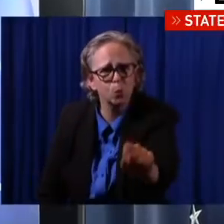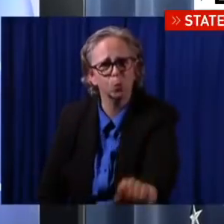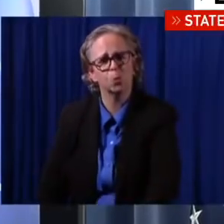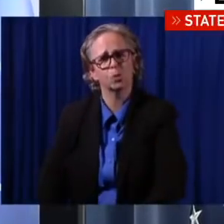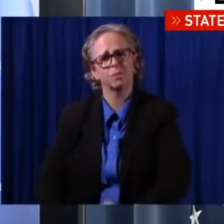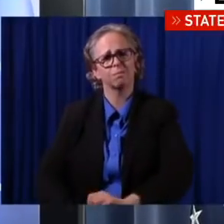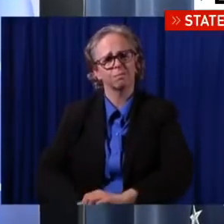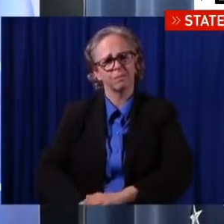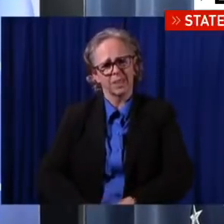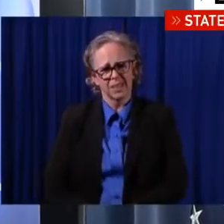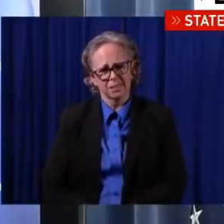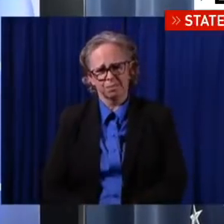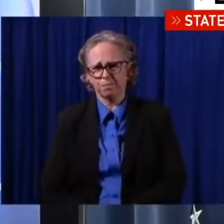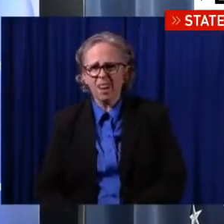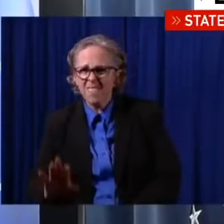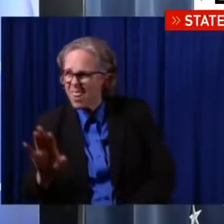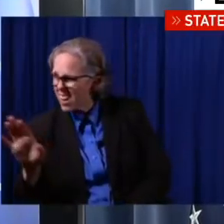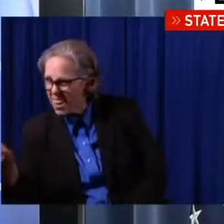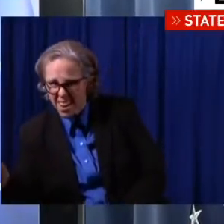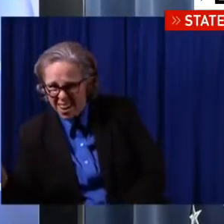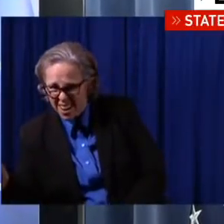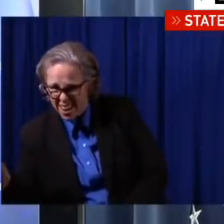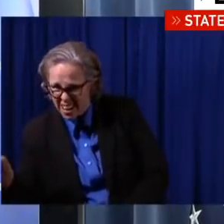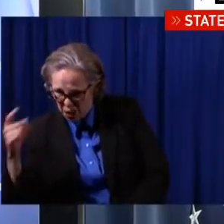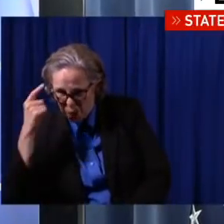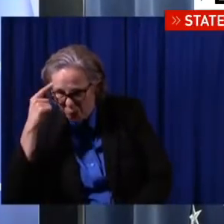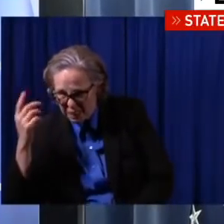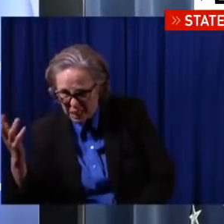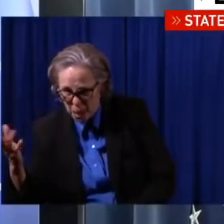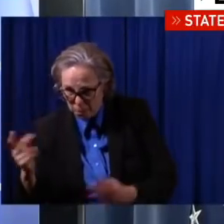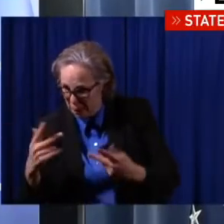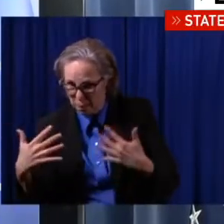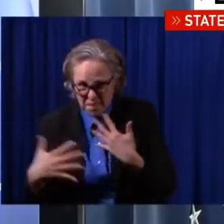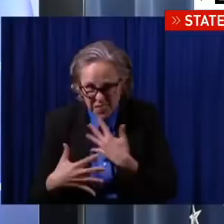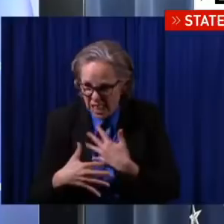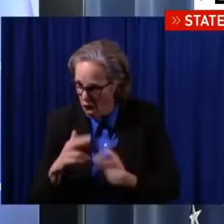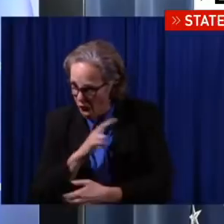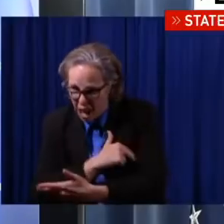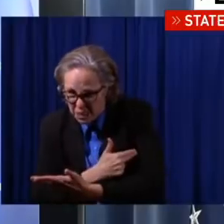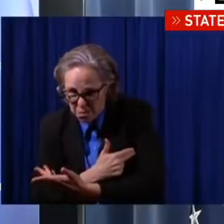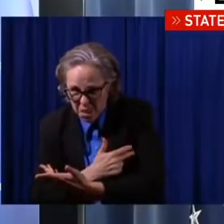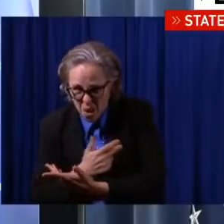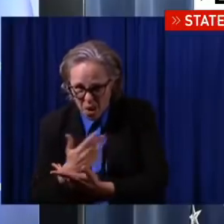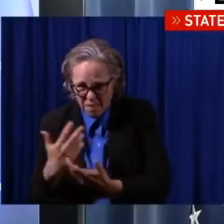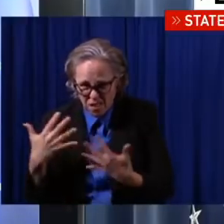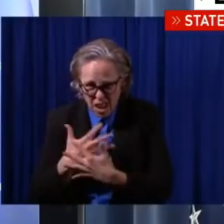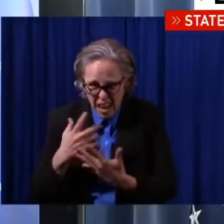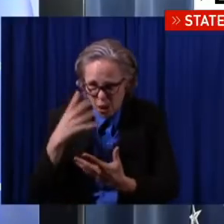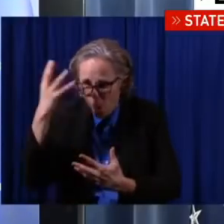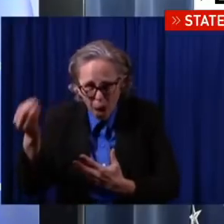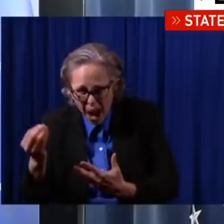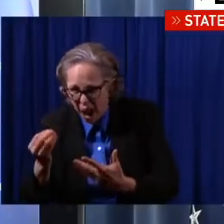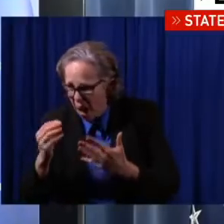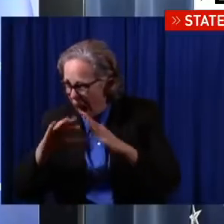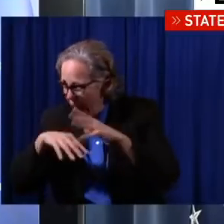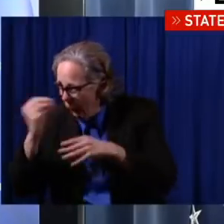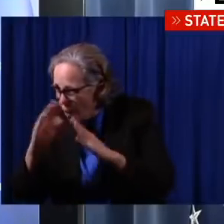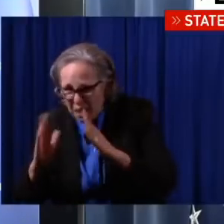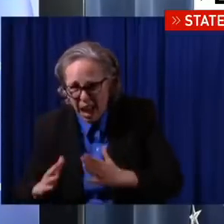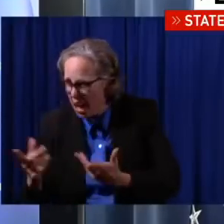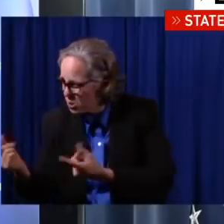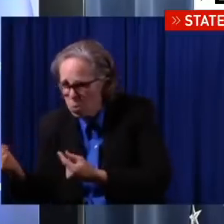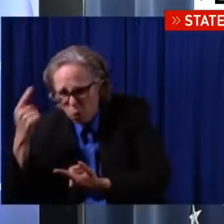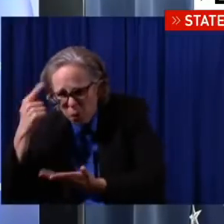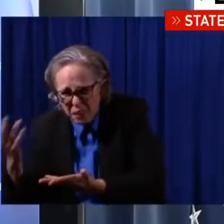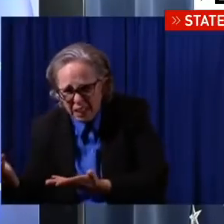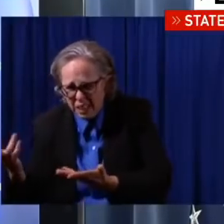of the hospital itself, or fear of going out, fear that they're going to get the virus at the hospital? I mean, what